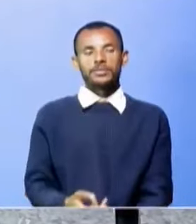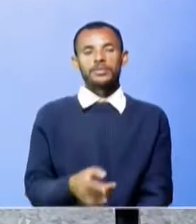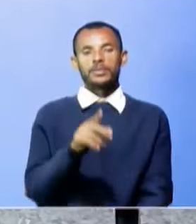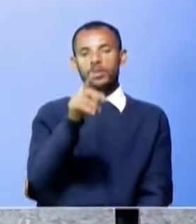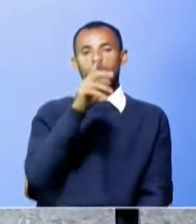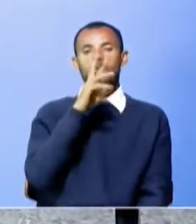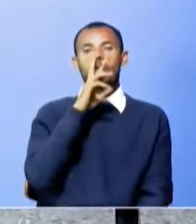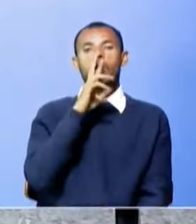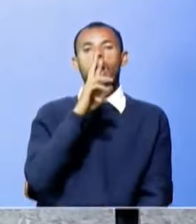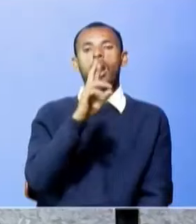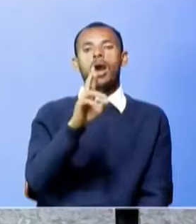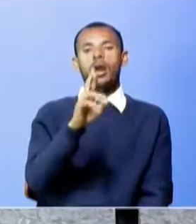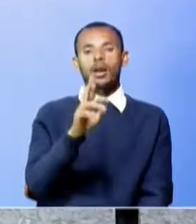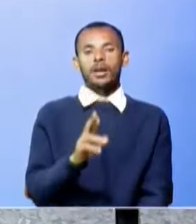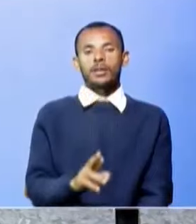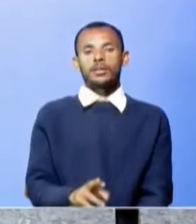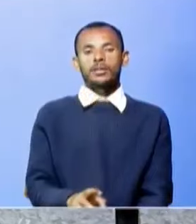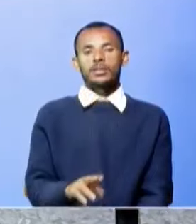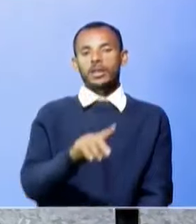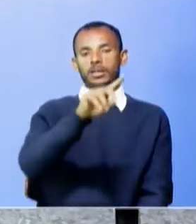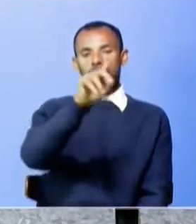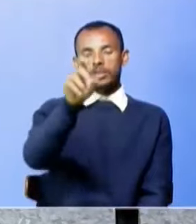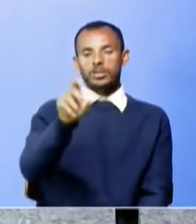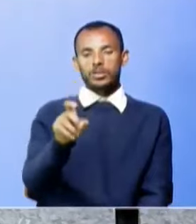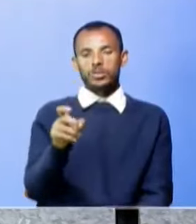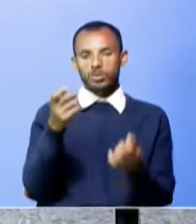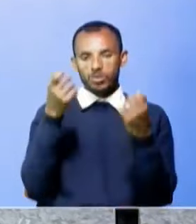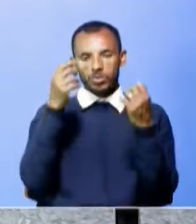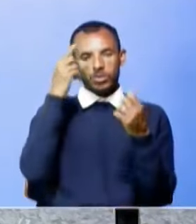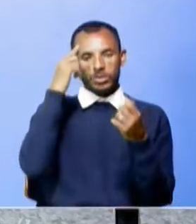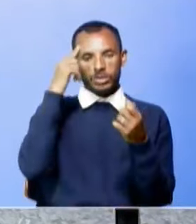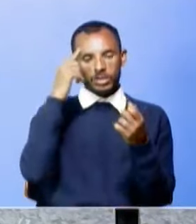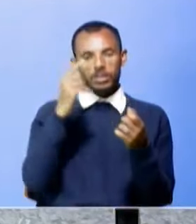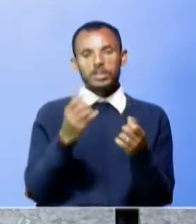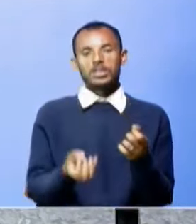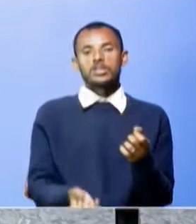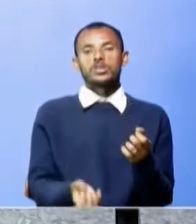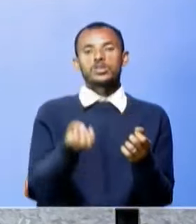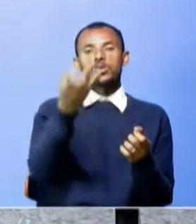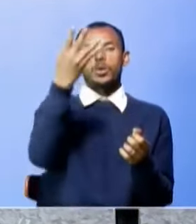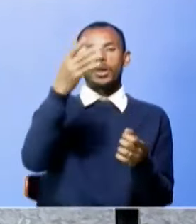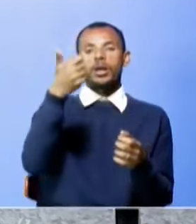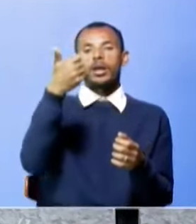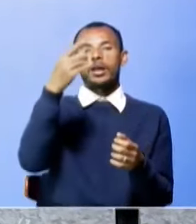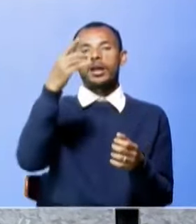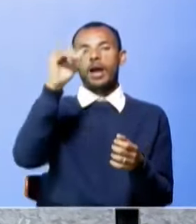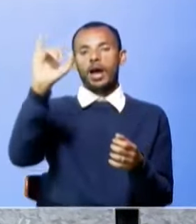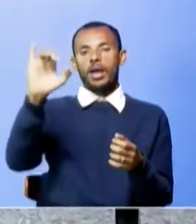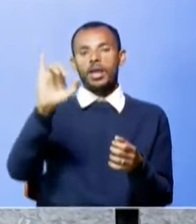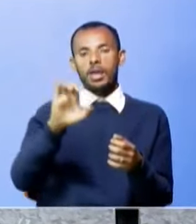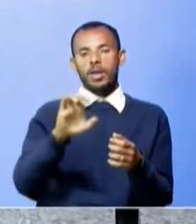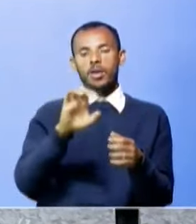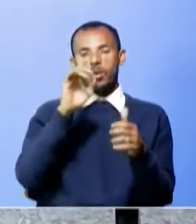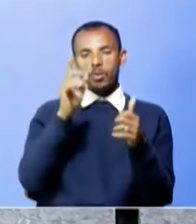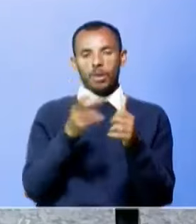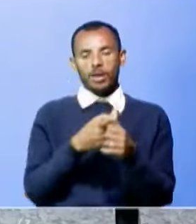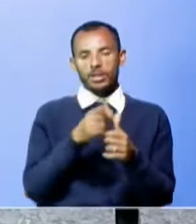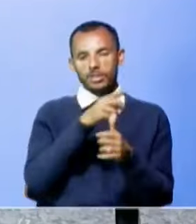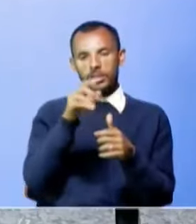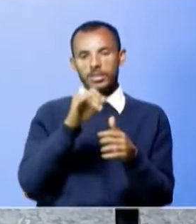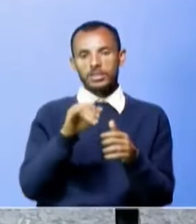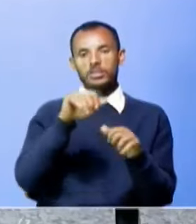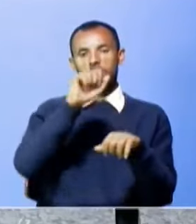You are asked to consider throwing a die once. That means there is a certain